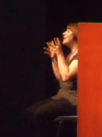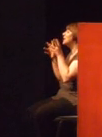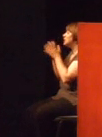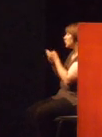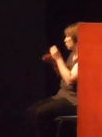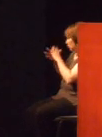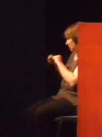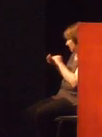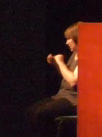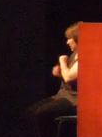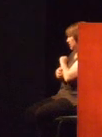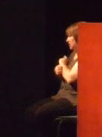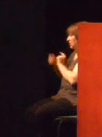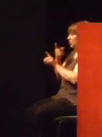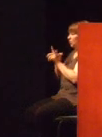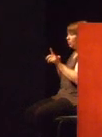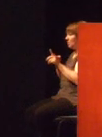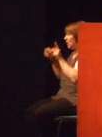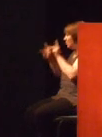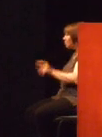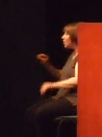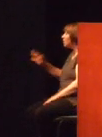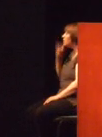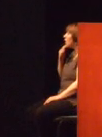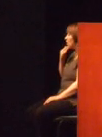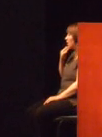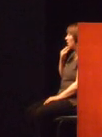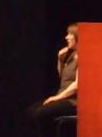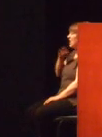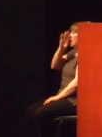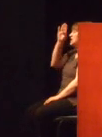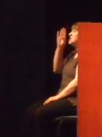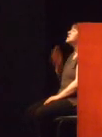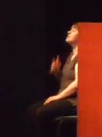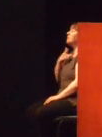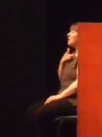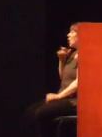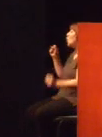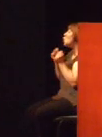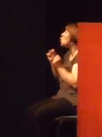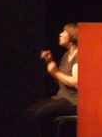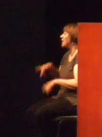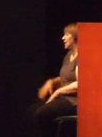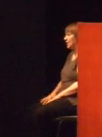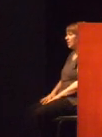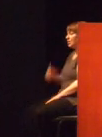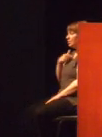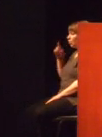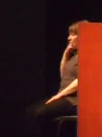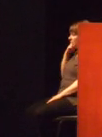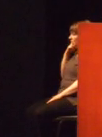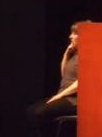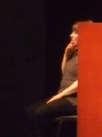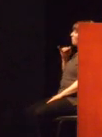the things that their students experience in schools, and my blood never ran cold. And so this is making me realize that's part